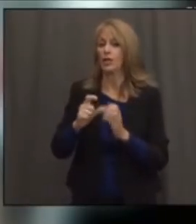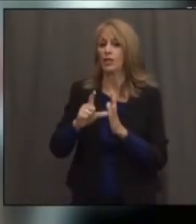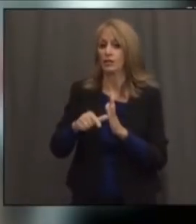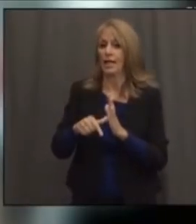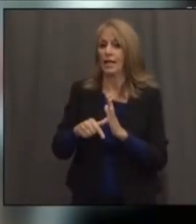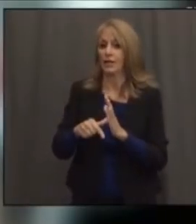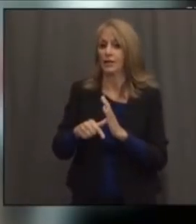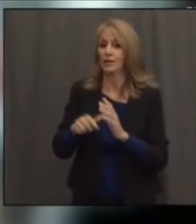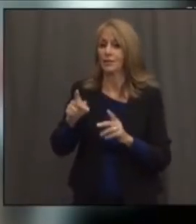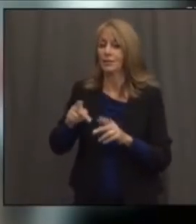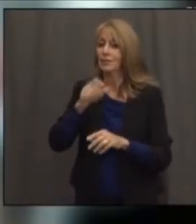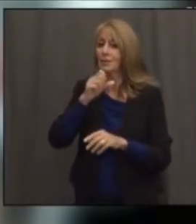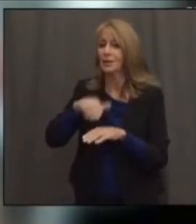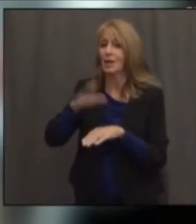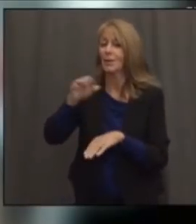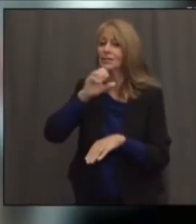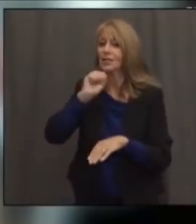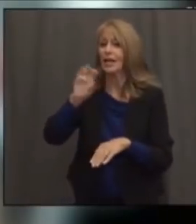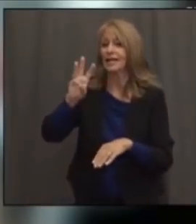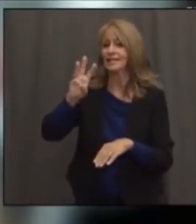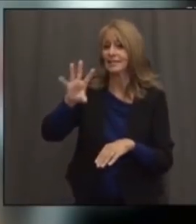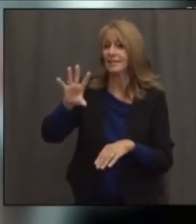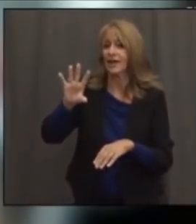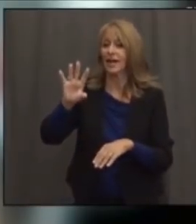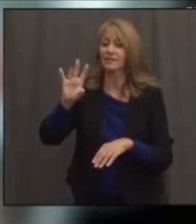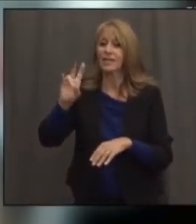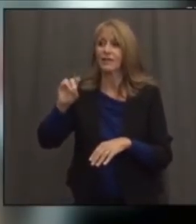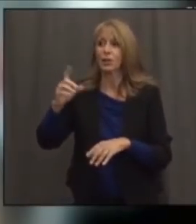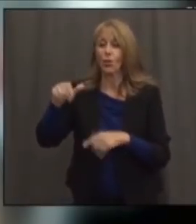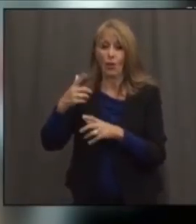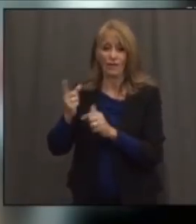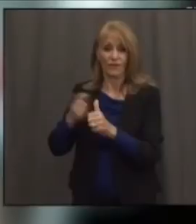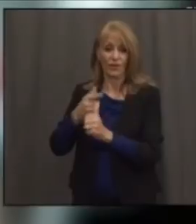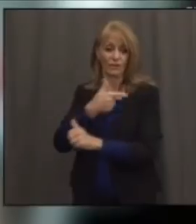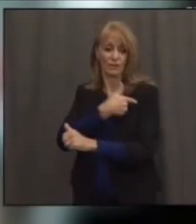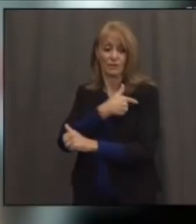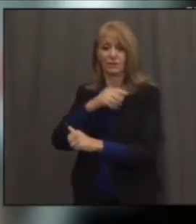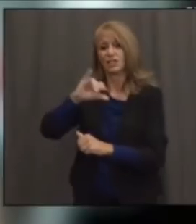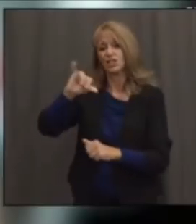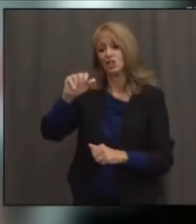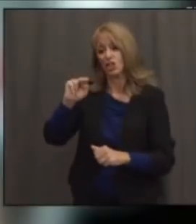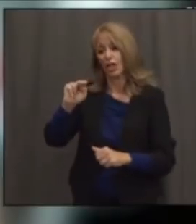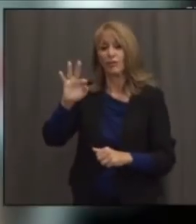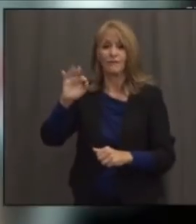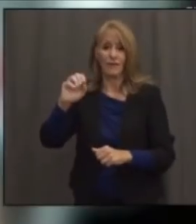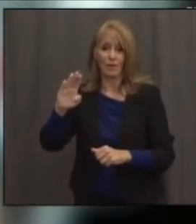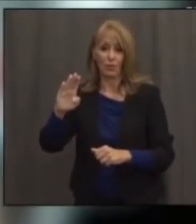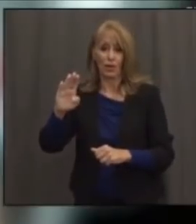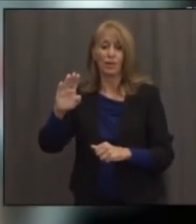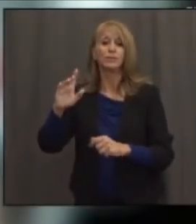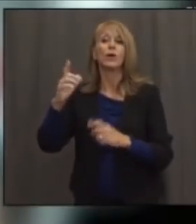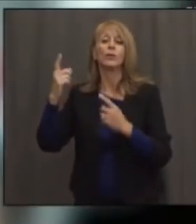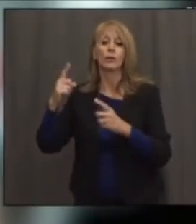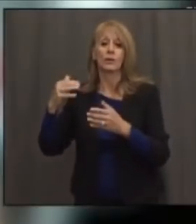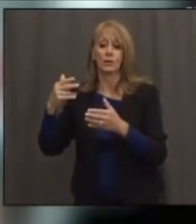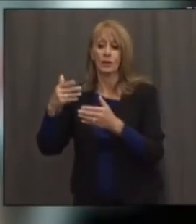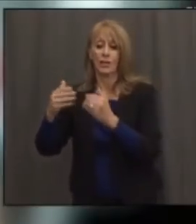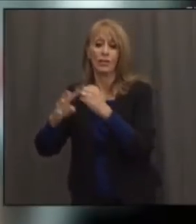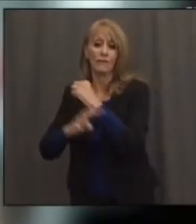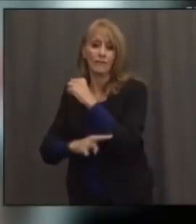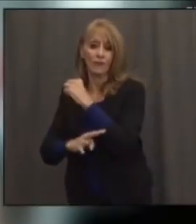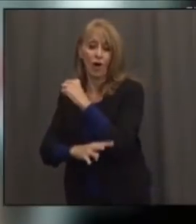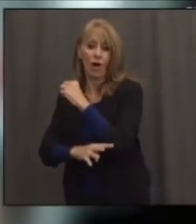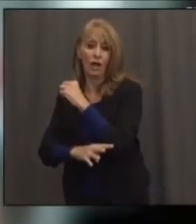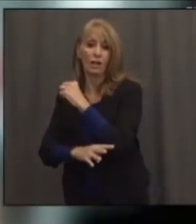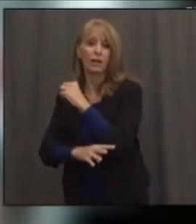of the people above the age of 65 and 70 were vaccinated probably in January and February. So as they get into, this fall, they're going to be a sufficient